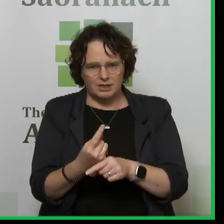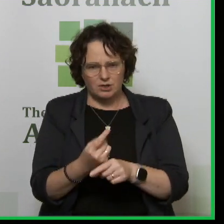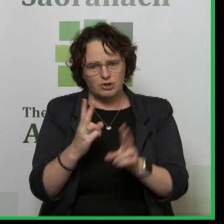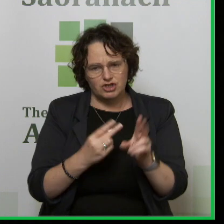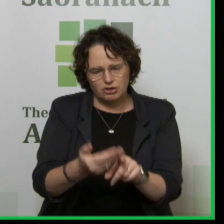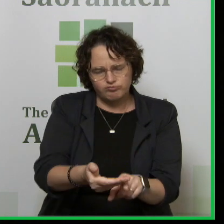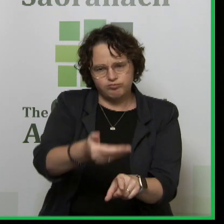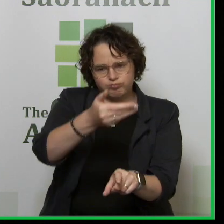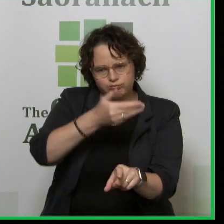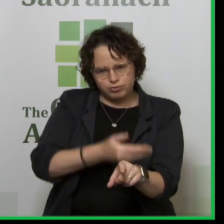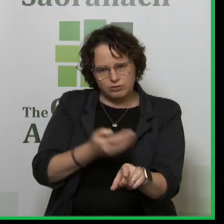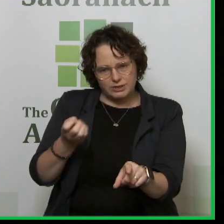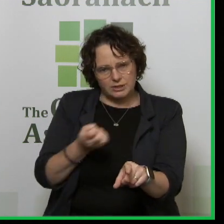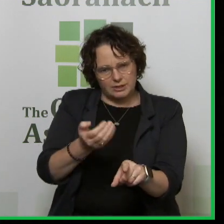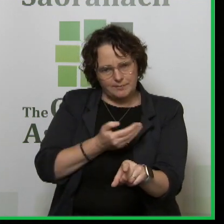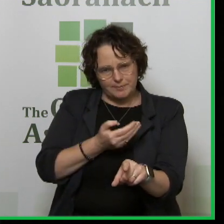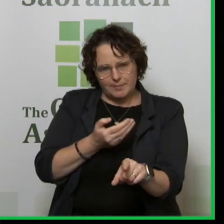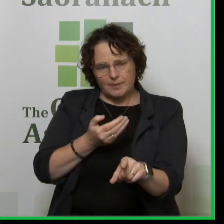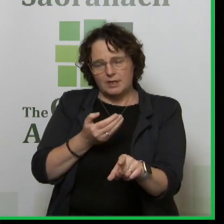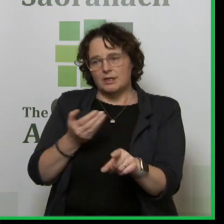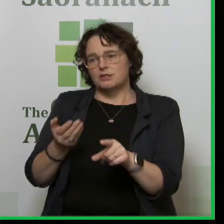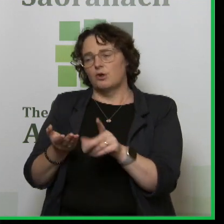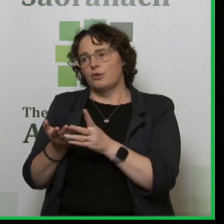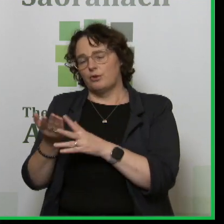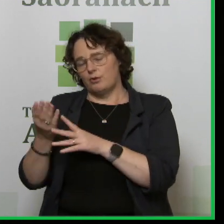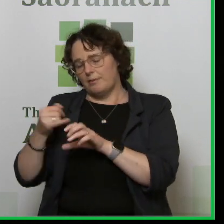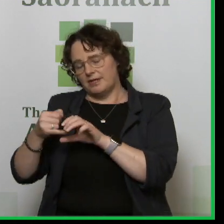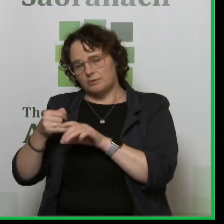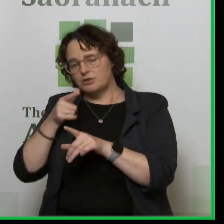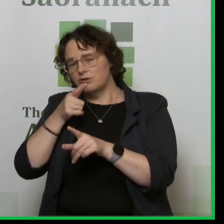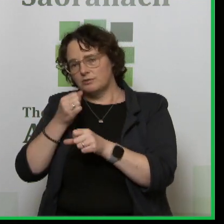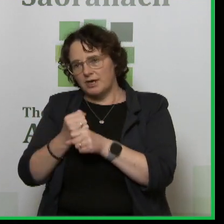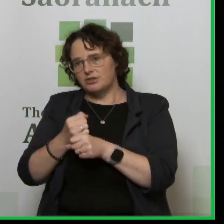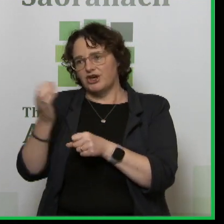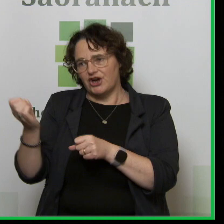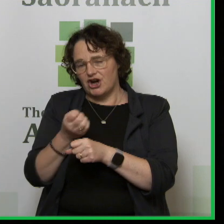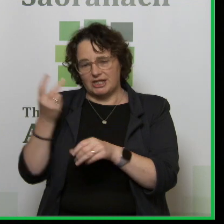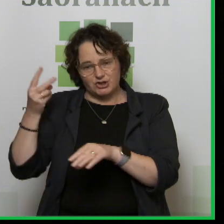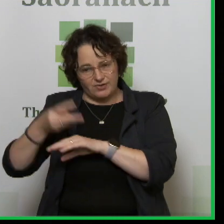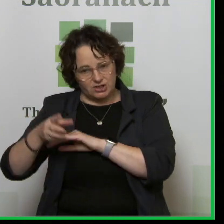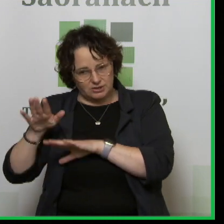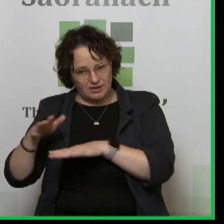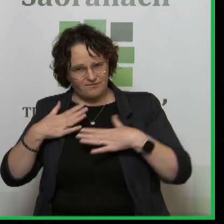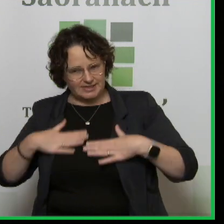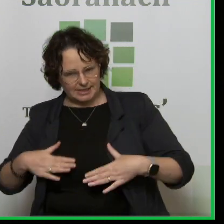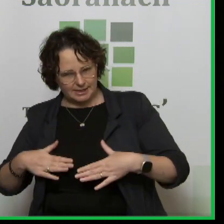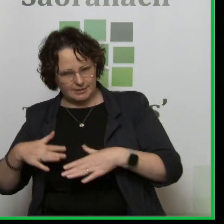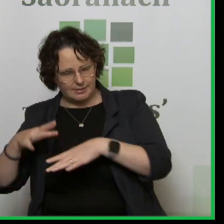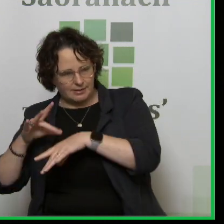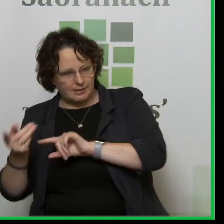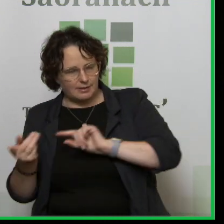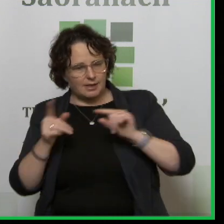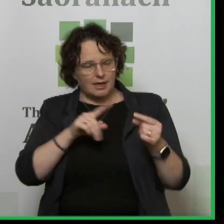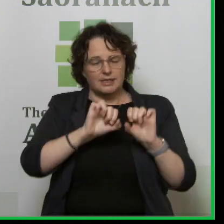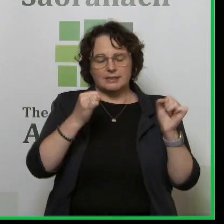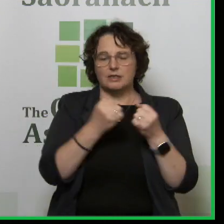So I would make the case that in medicine we learned the importance of early intervention. in our social lives and in our social